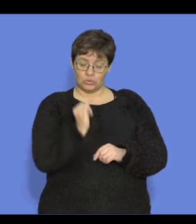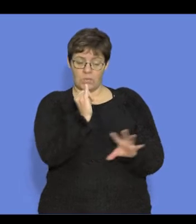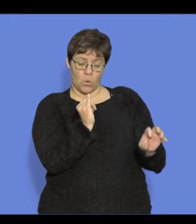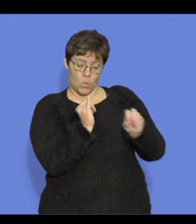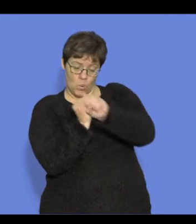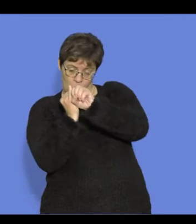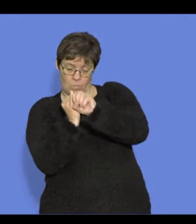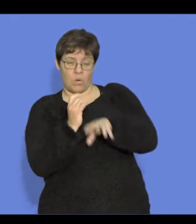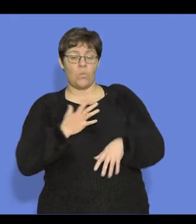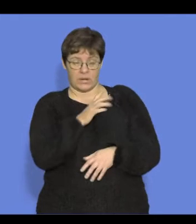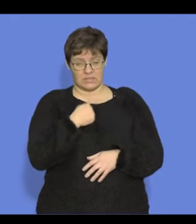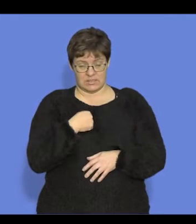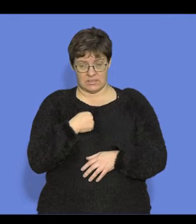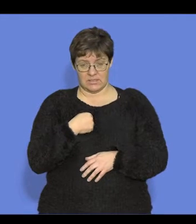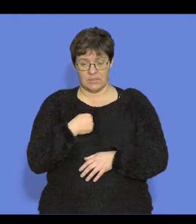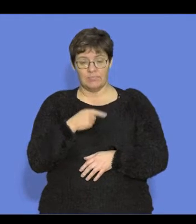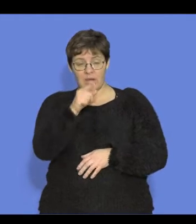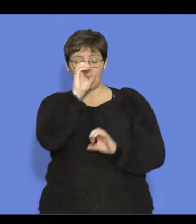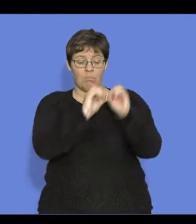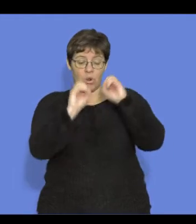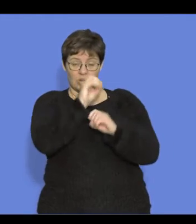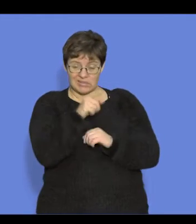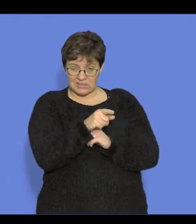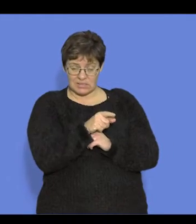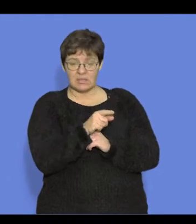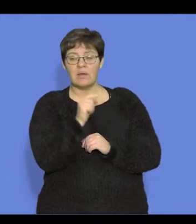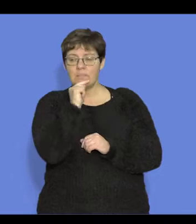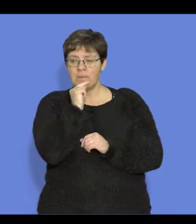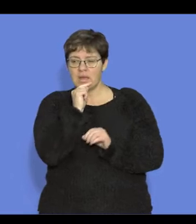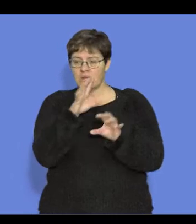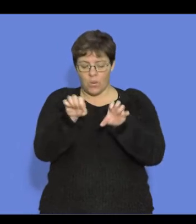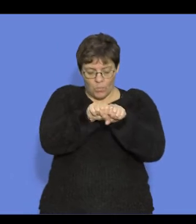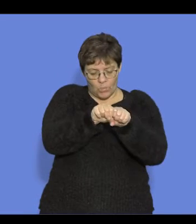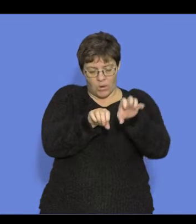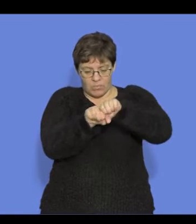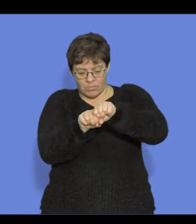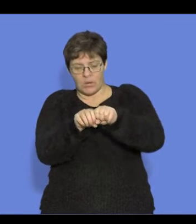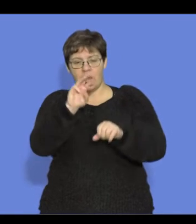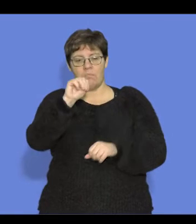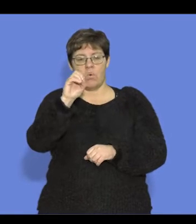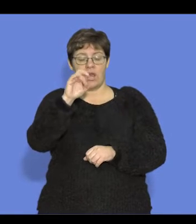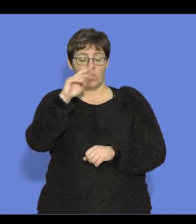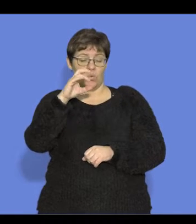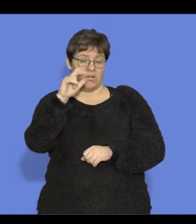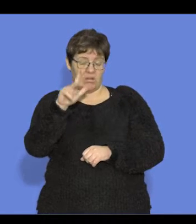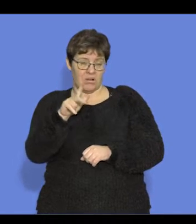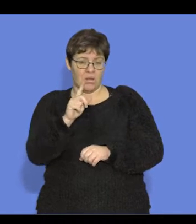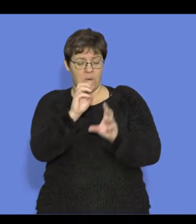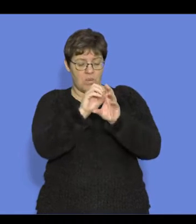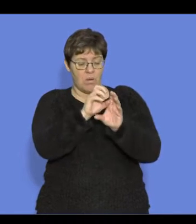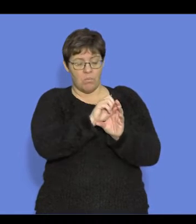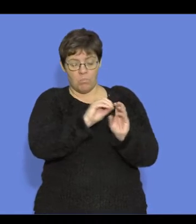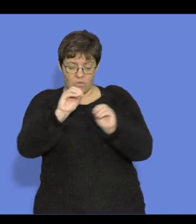water molecules also stick to each other. So if one water molecule moves, it'll pull the other